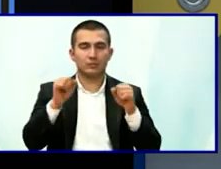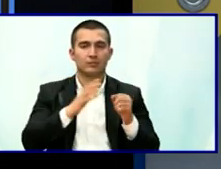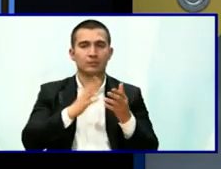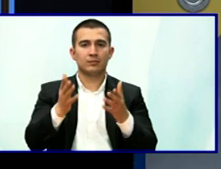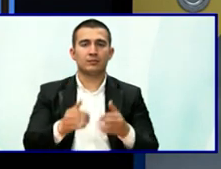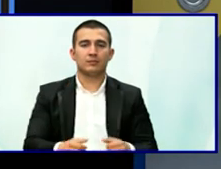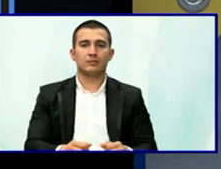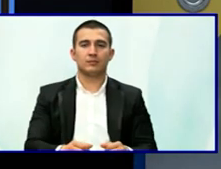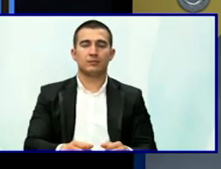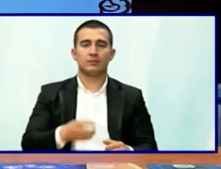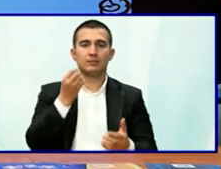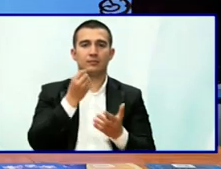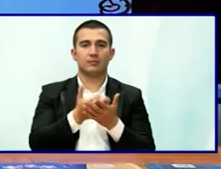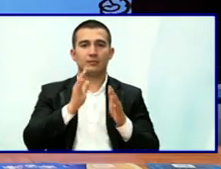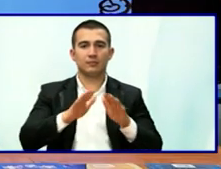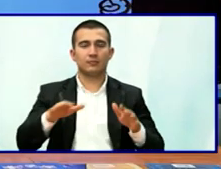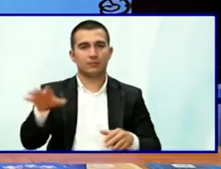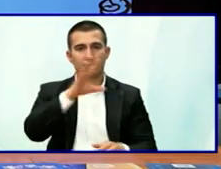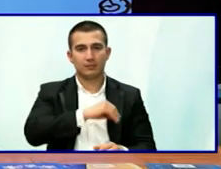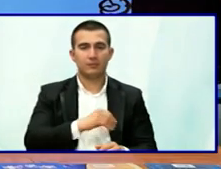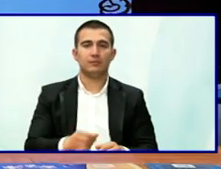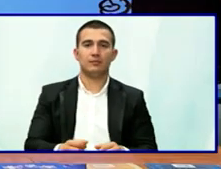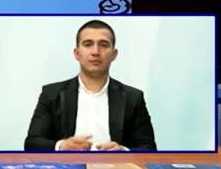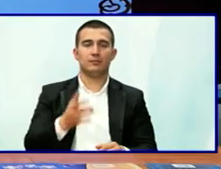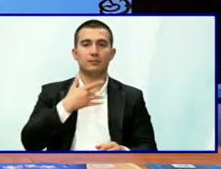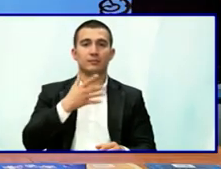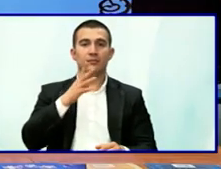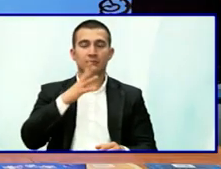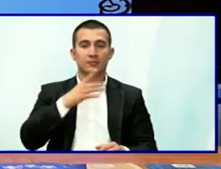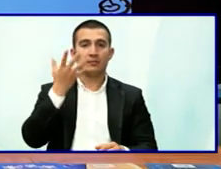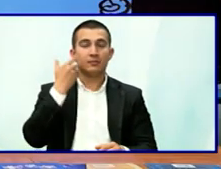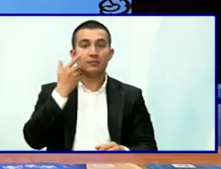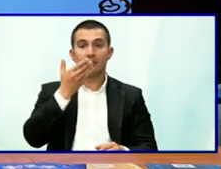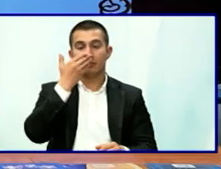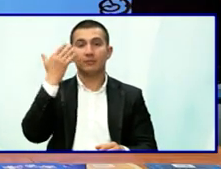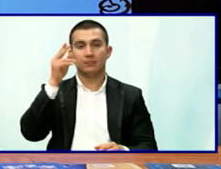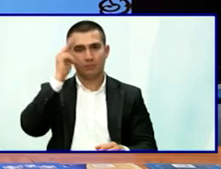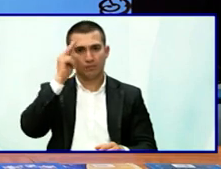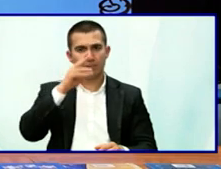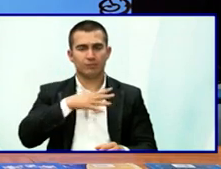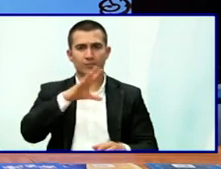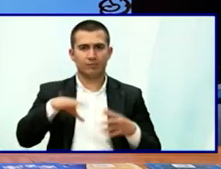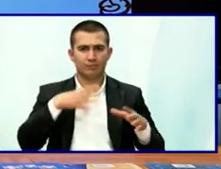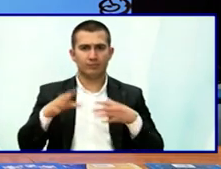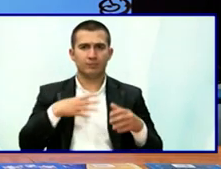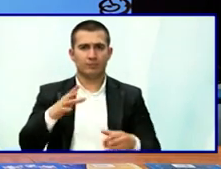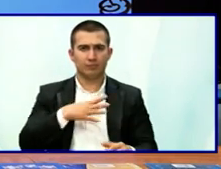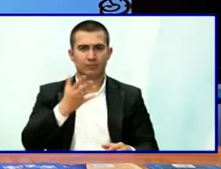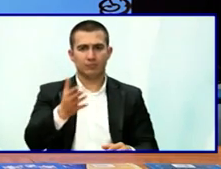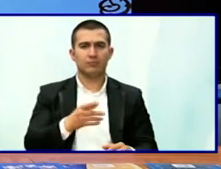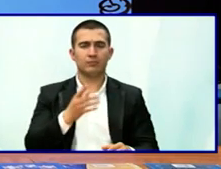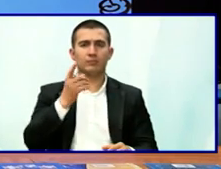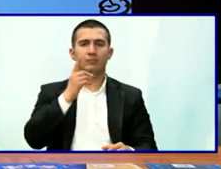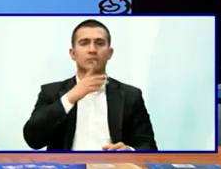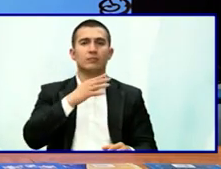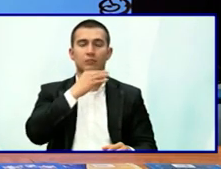bo'lgan. Aziz o'quvchilar, mana bugun o'tgan darsimizni takrorlab oldik. Ishonamanki, barchasini diqqat